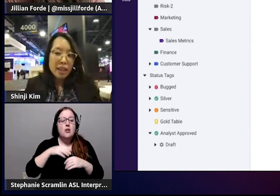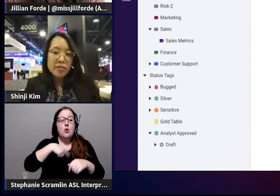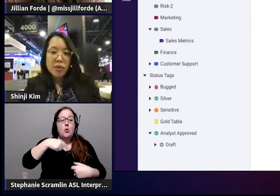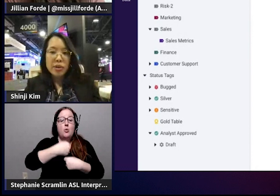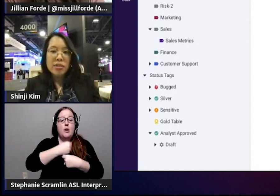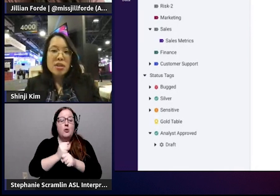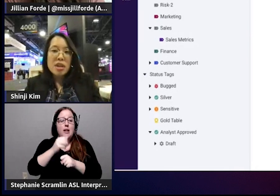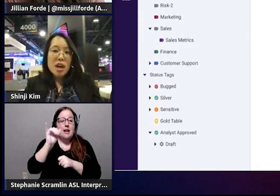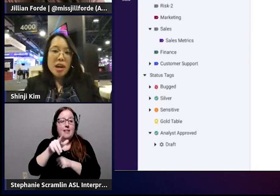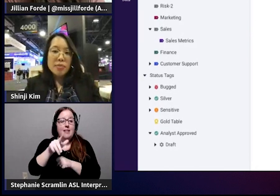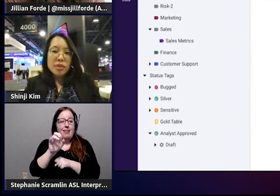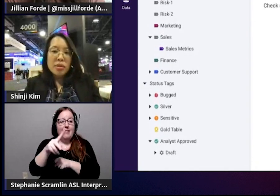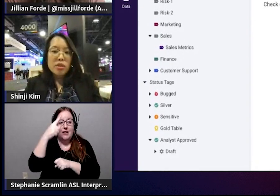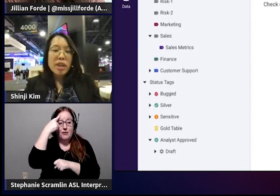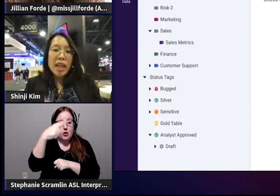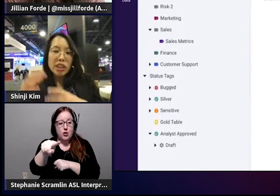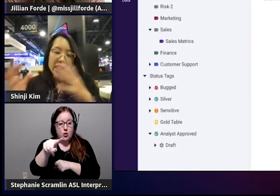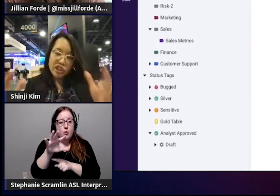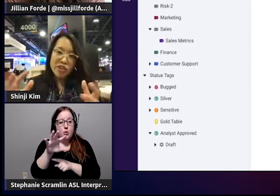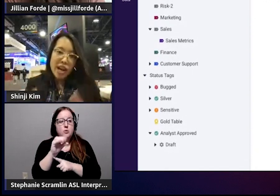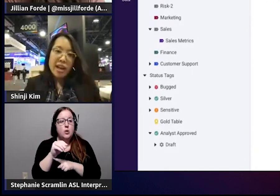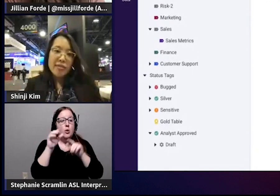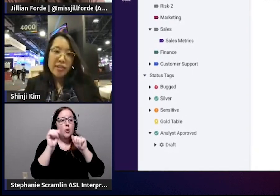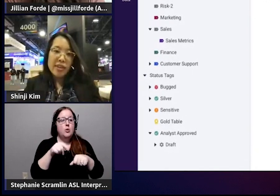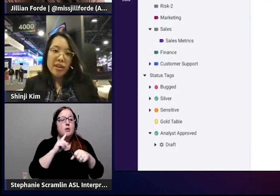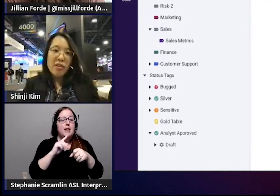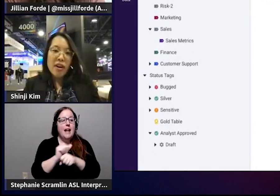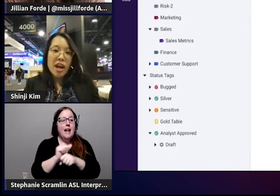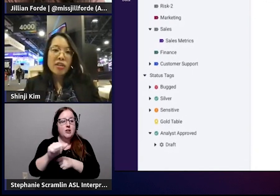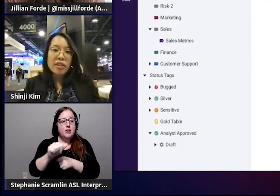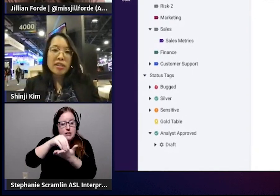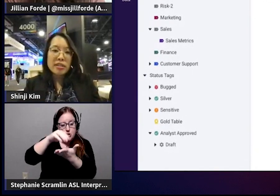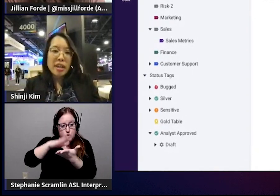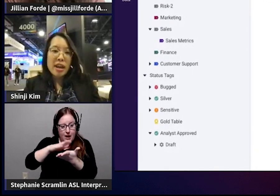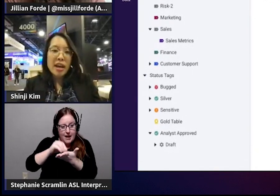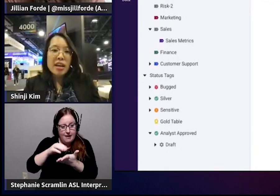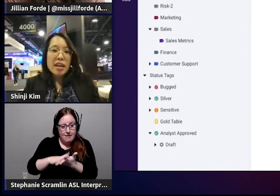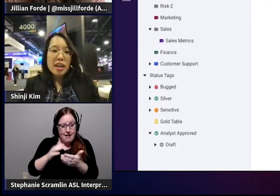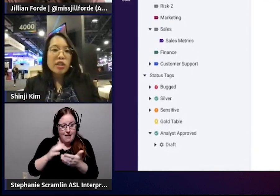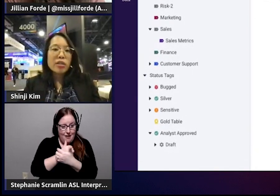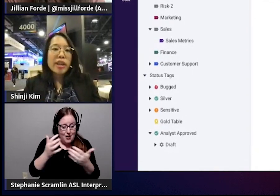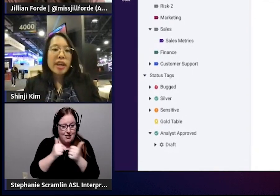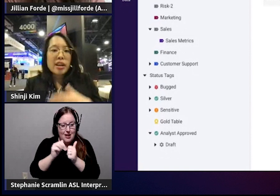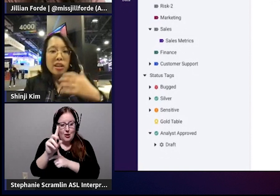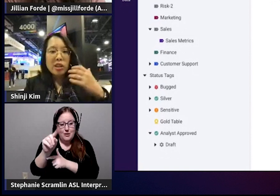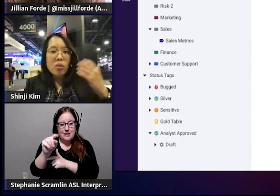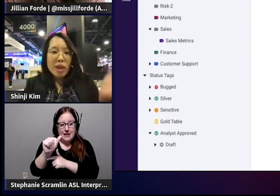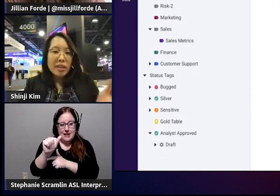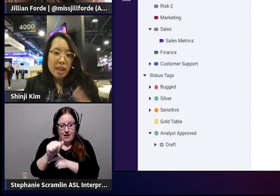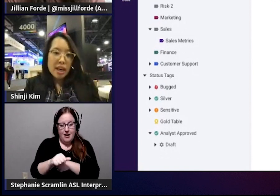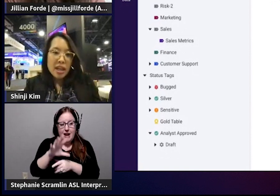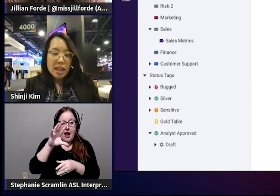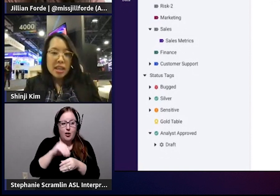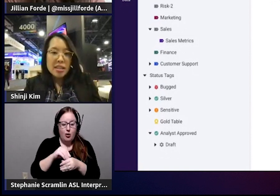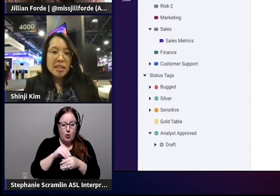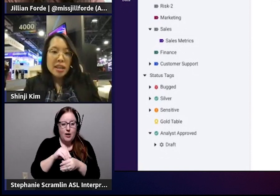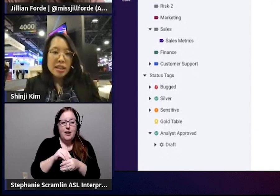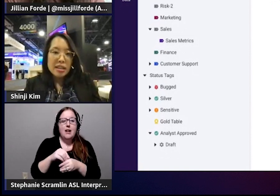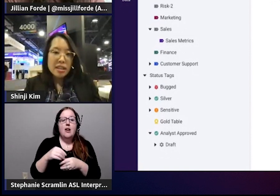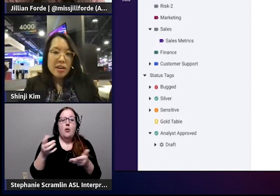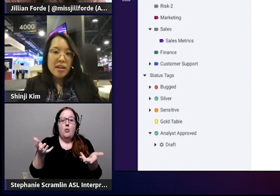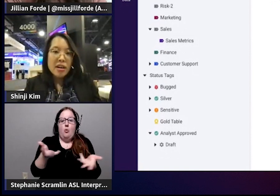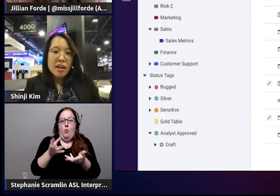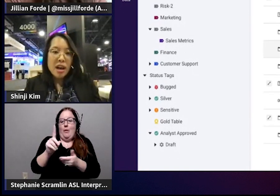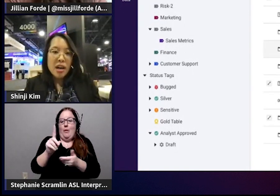backlink for you. So you can actually track everything around this data, including what data is